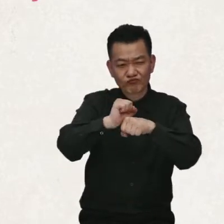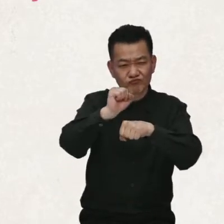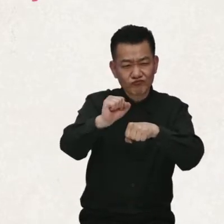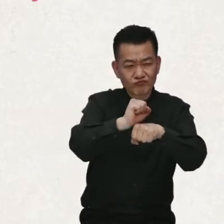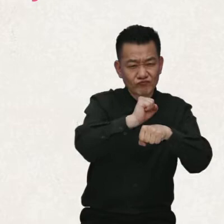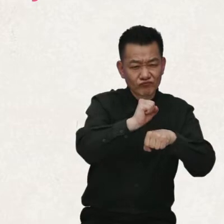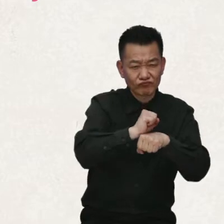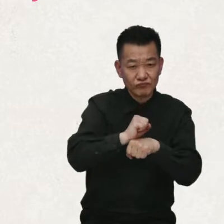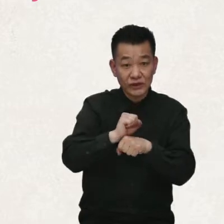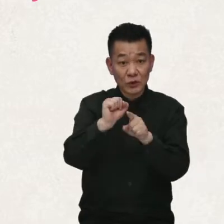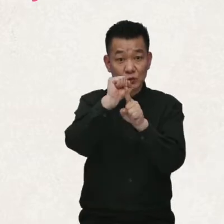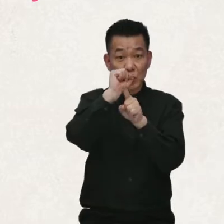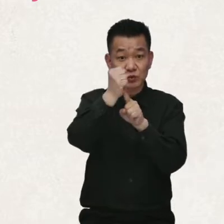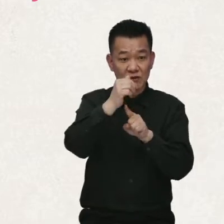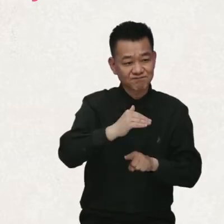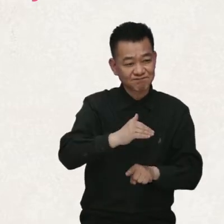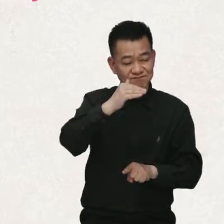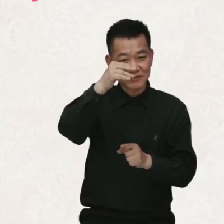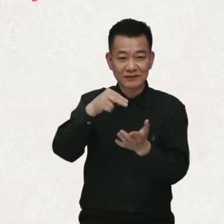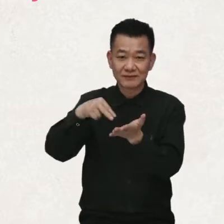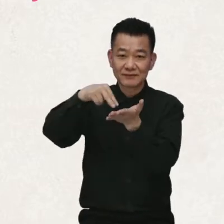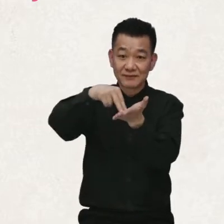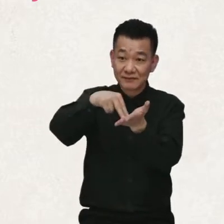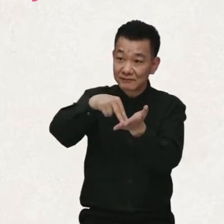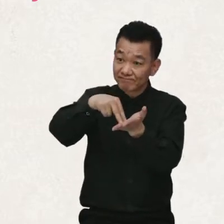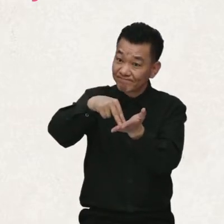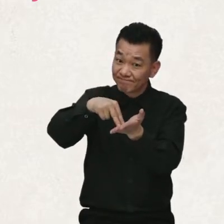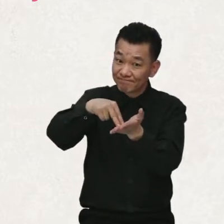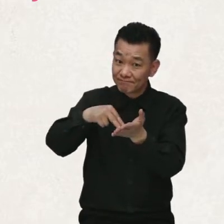one's ability using physical ability and talent, don't you think?